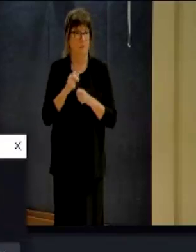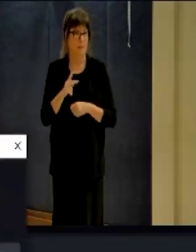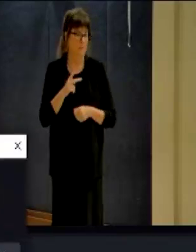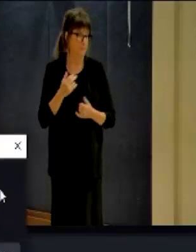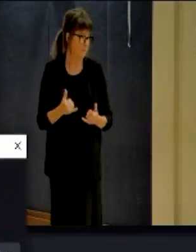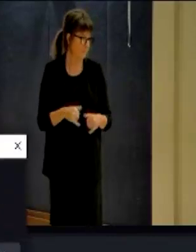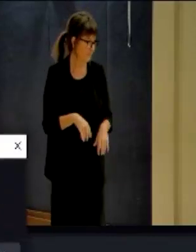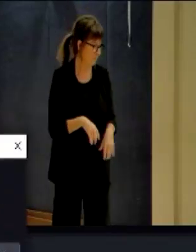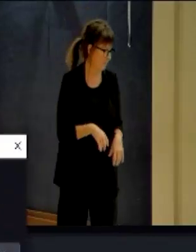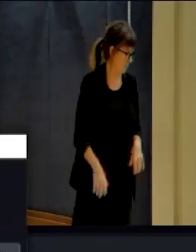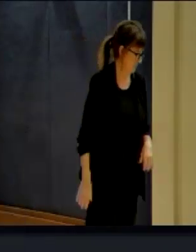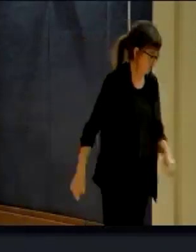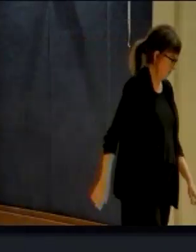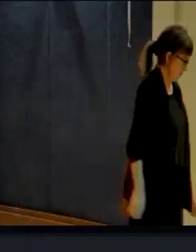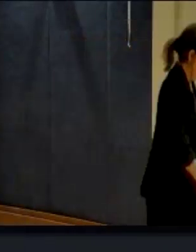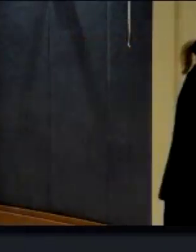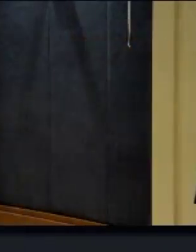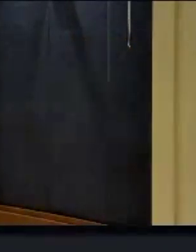Thank you. That's all.